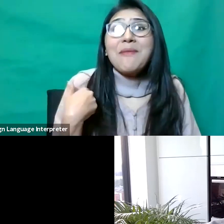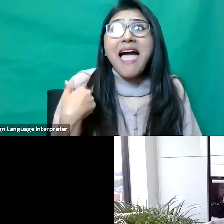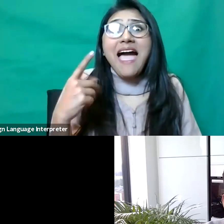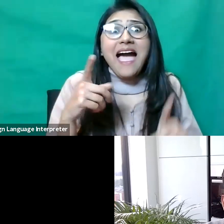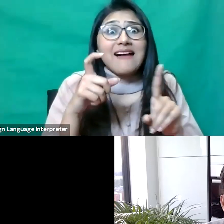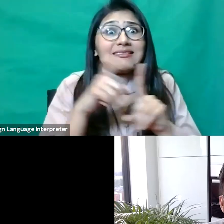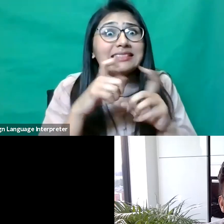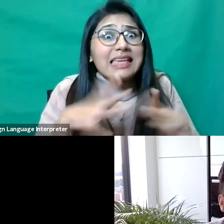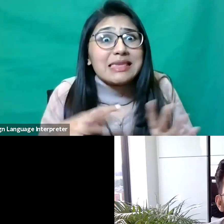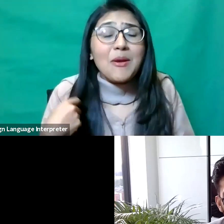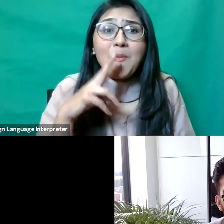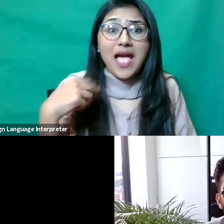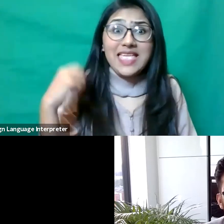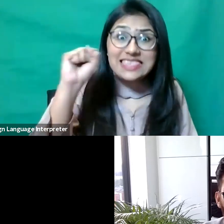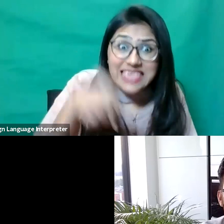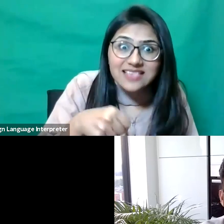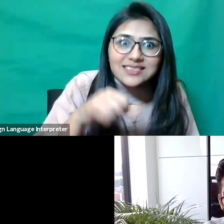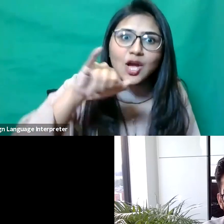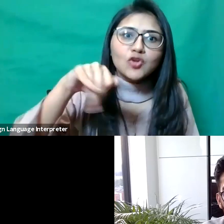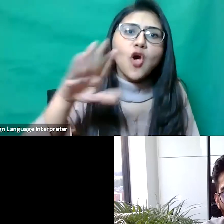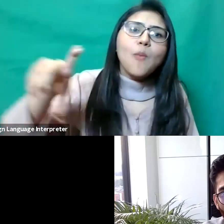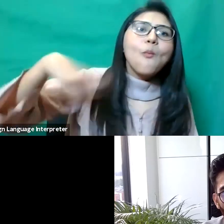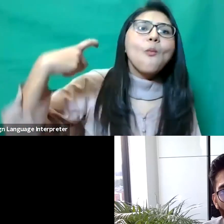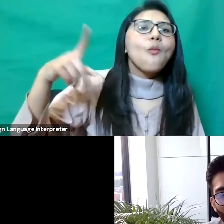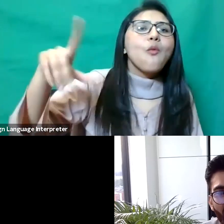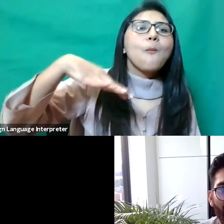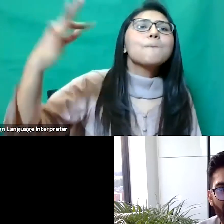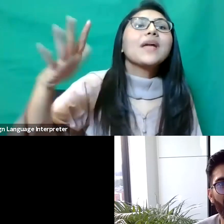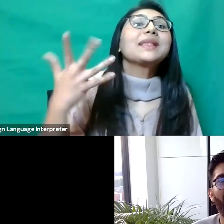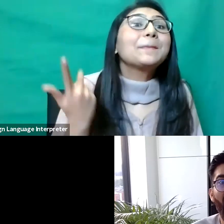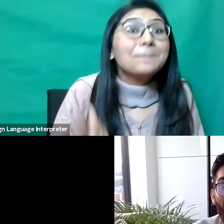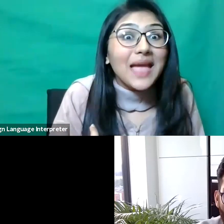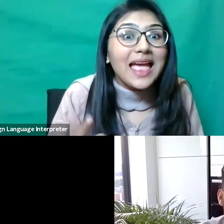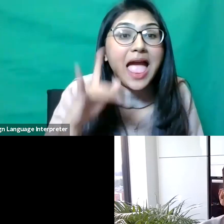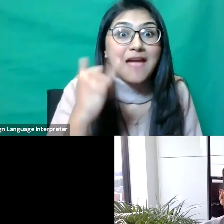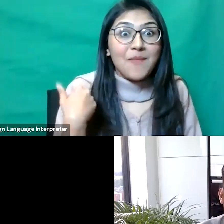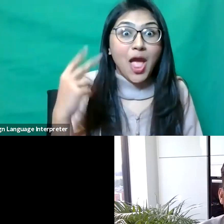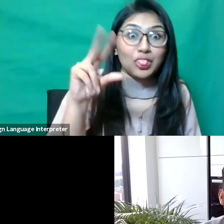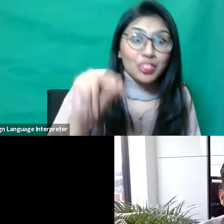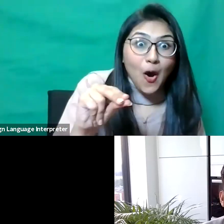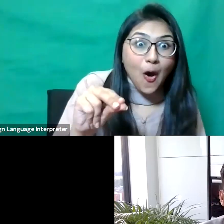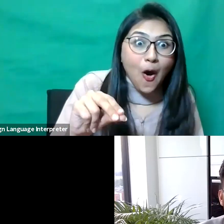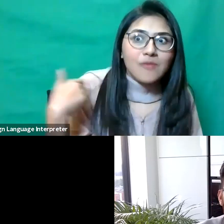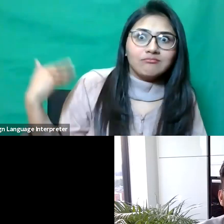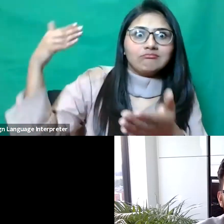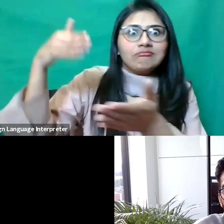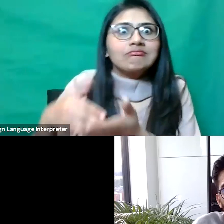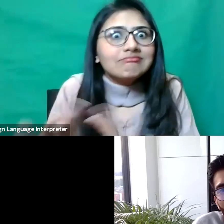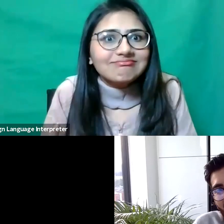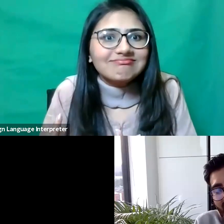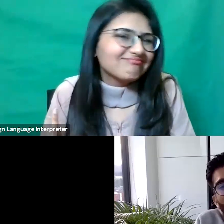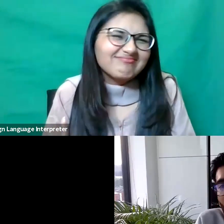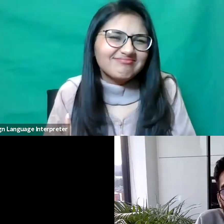you may have less chance to get a job. But if you say no, that might be a higher chance to say yes to get a job.